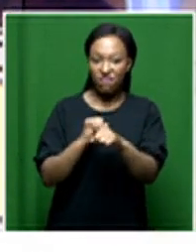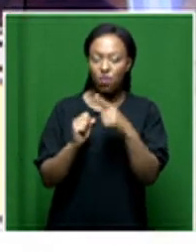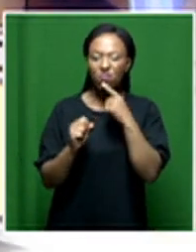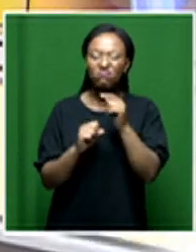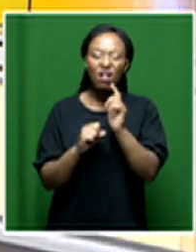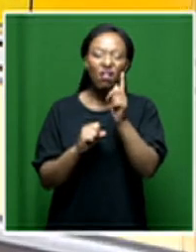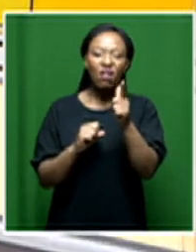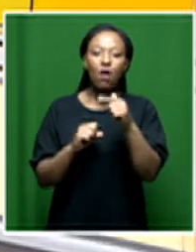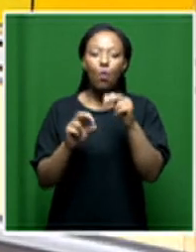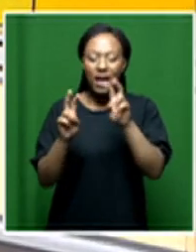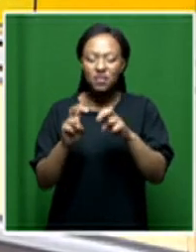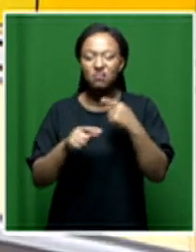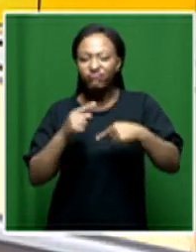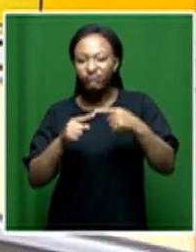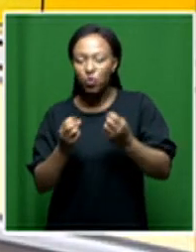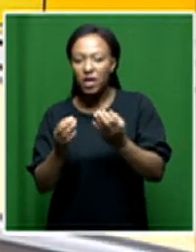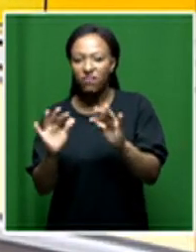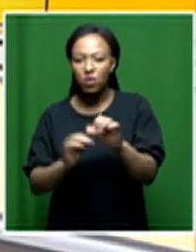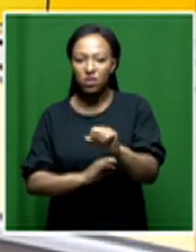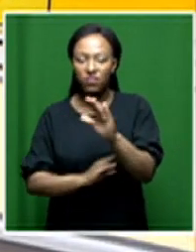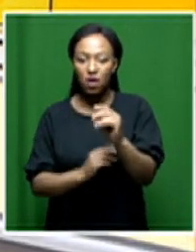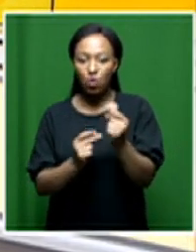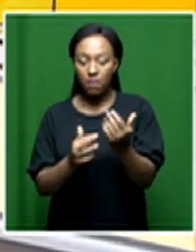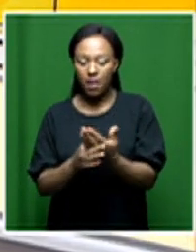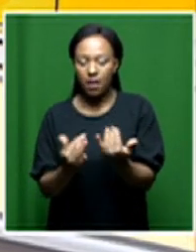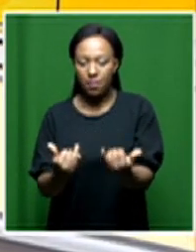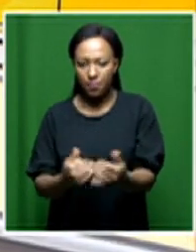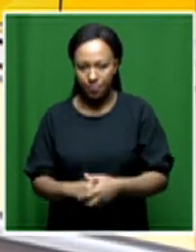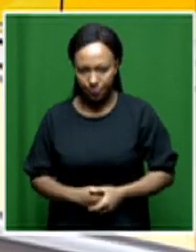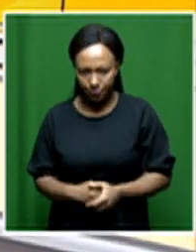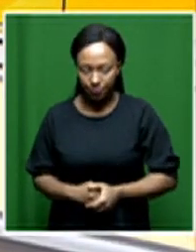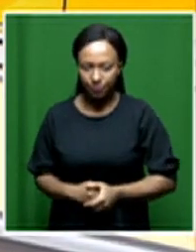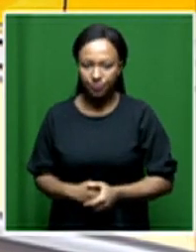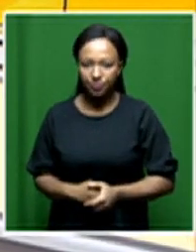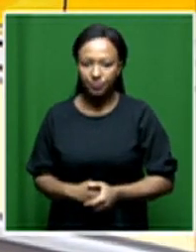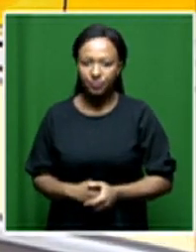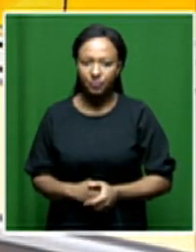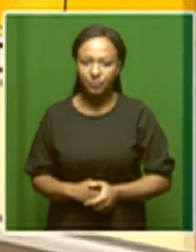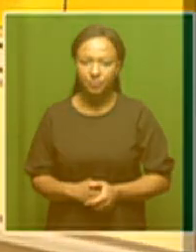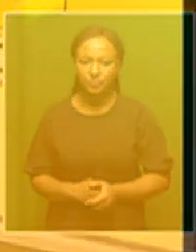and future generating of electricity in South Africa. Let's take a quick break. We'll have your news after this. Stay tuned.